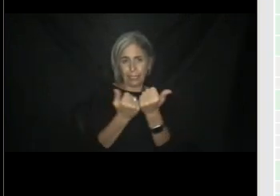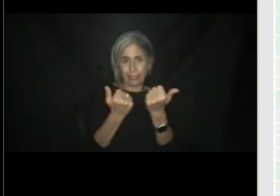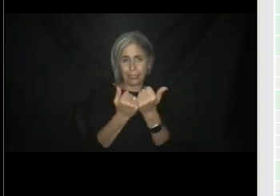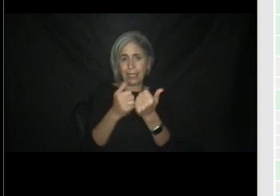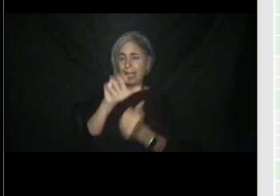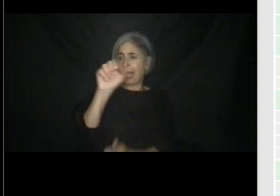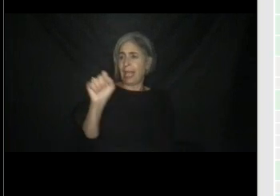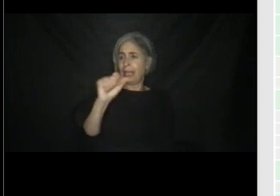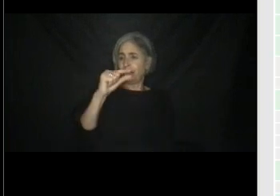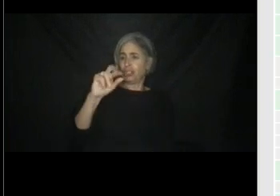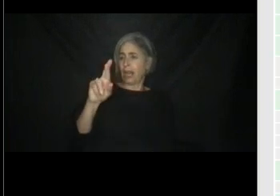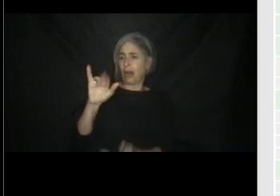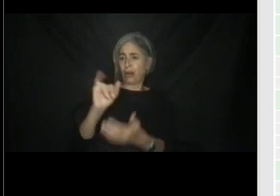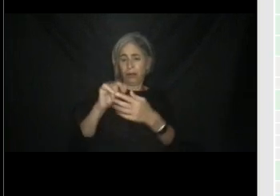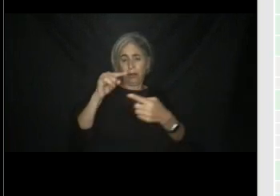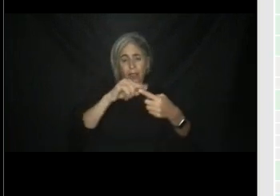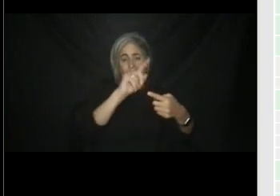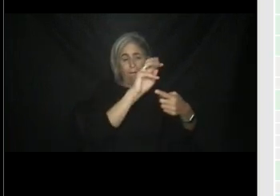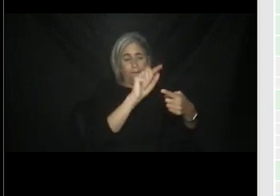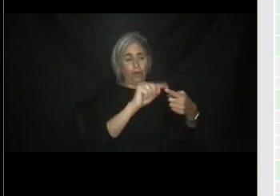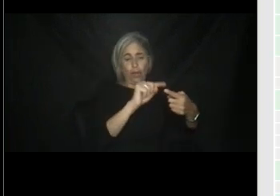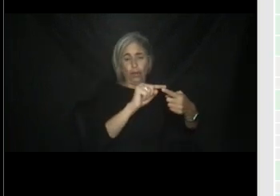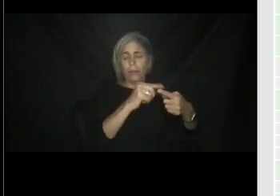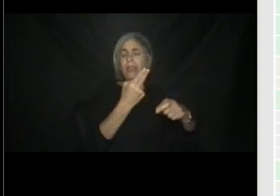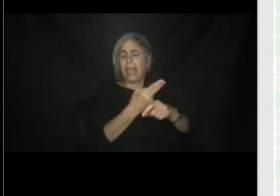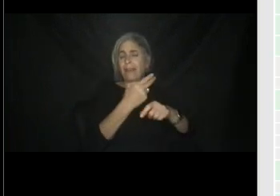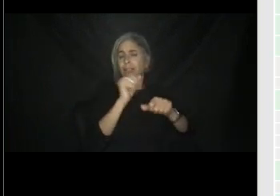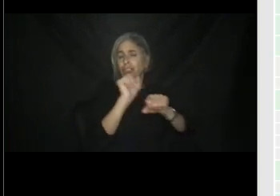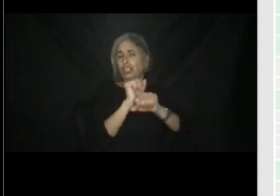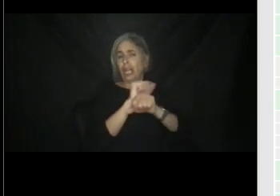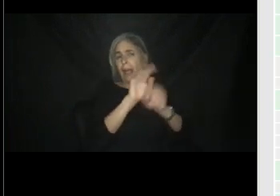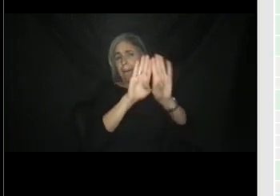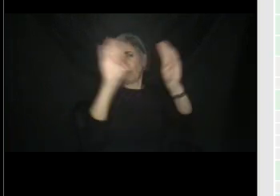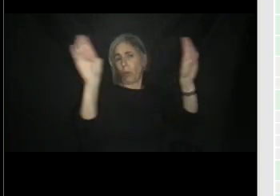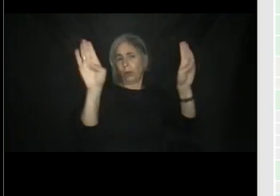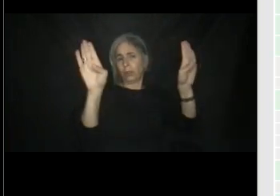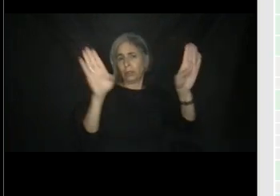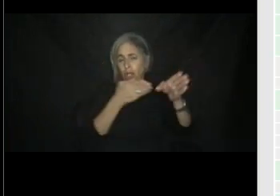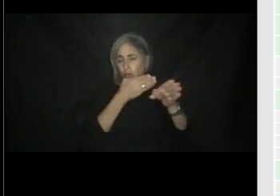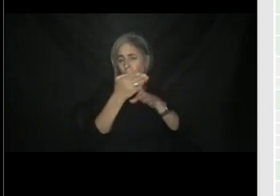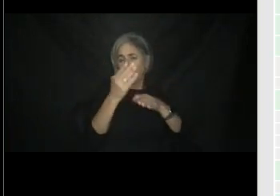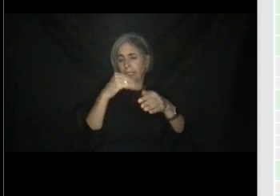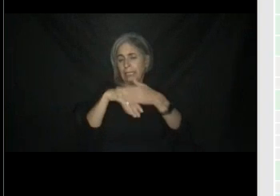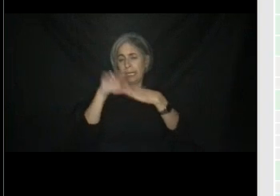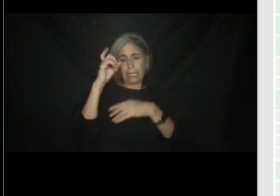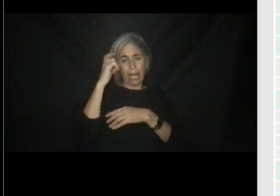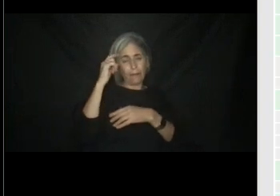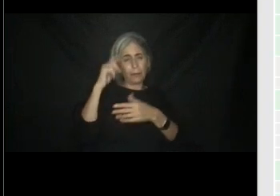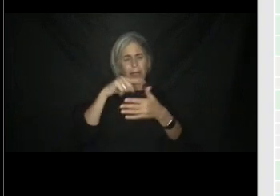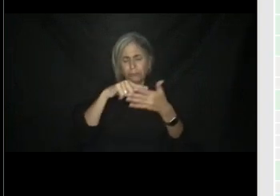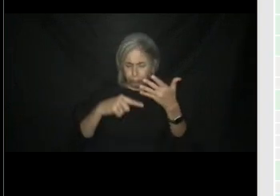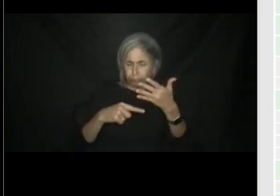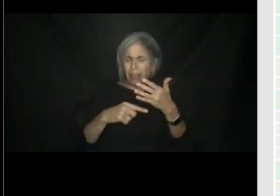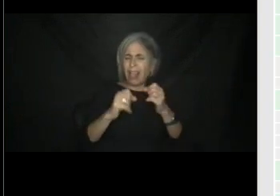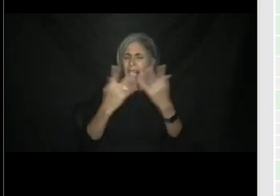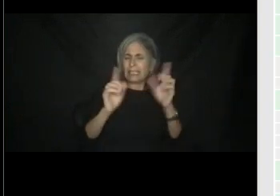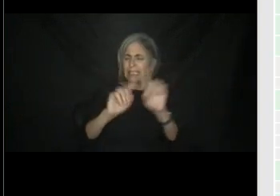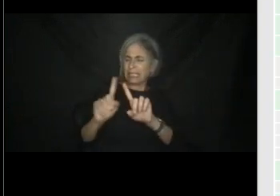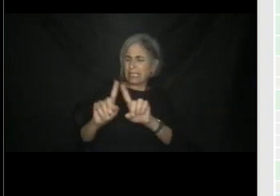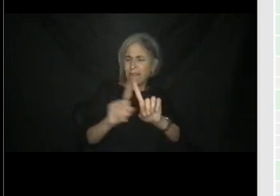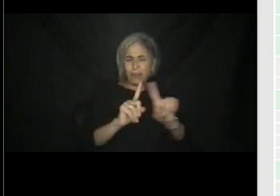SGR, that recruitment firm, also has a job board, which we subscribe to, Careers in Government. We have a lot of different avenues